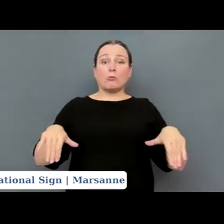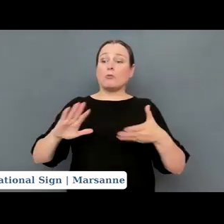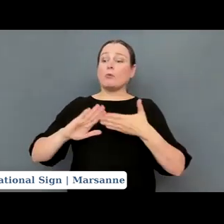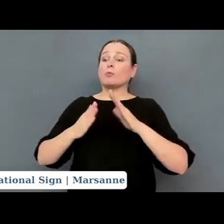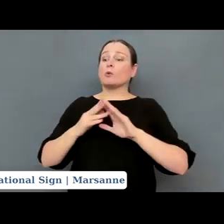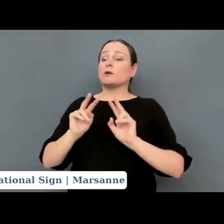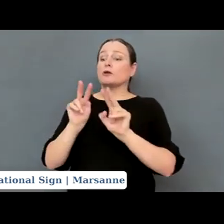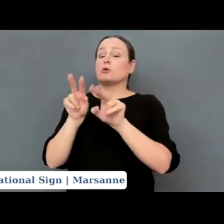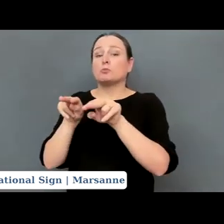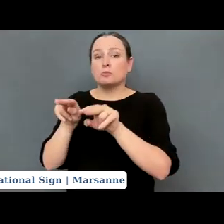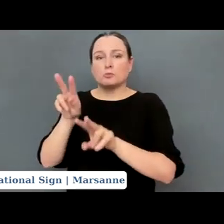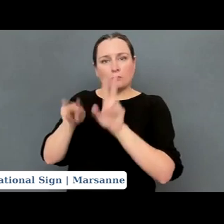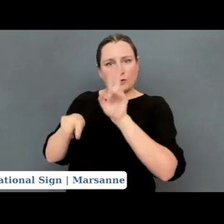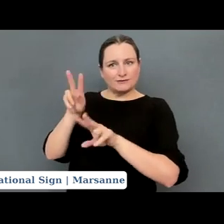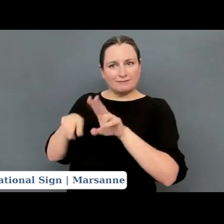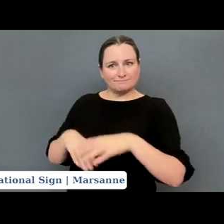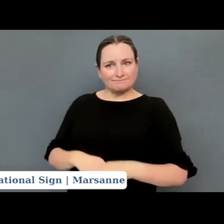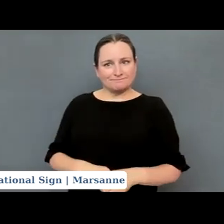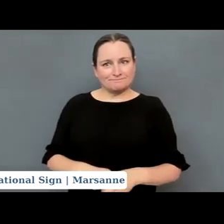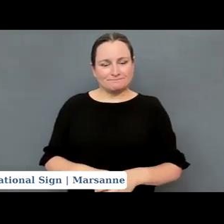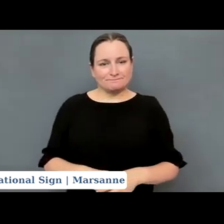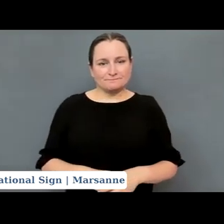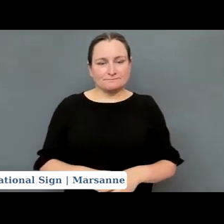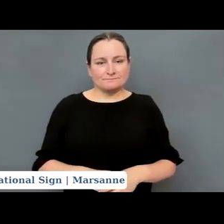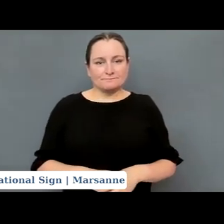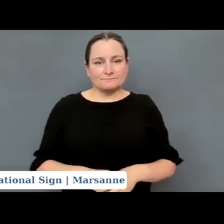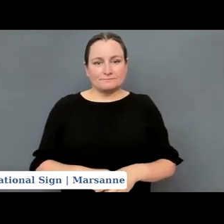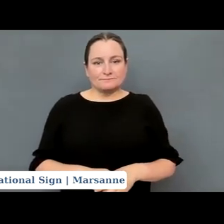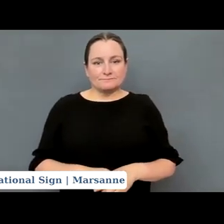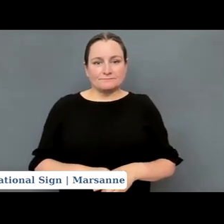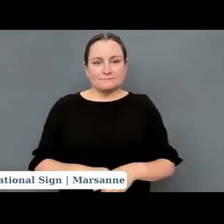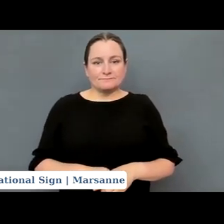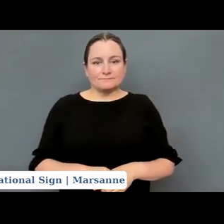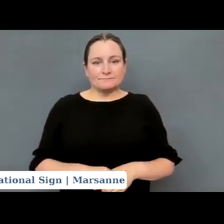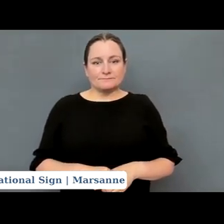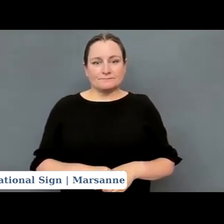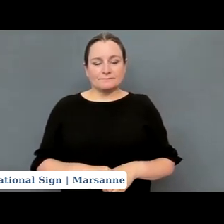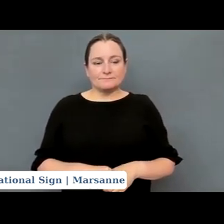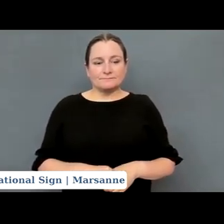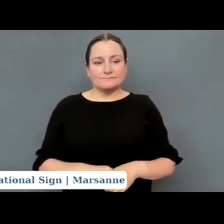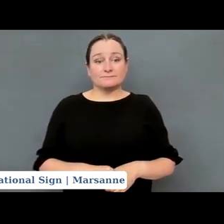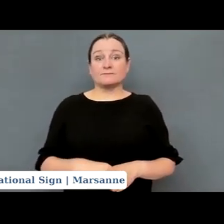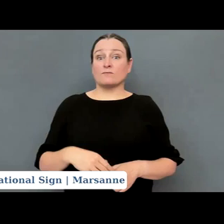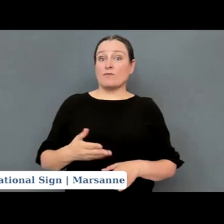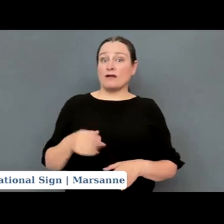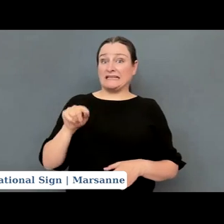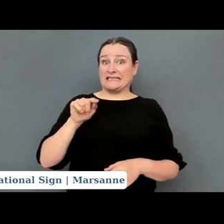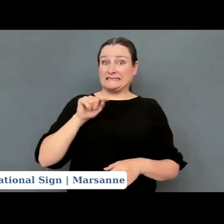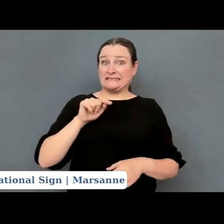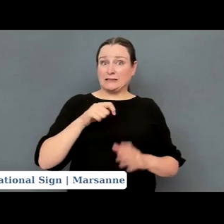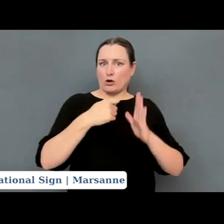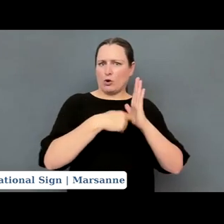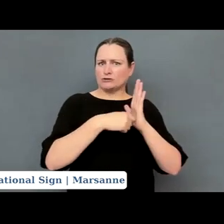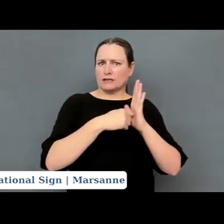As a platform, we've started it since 2012, and we have shown